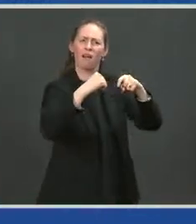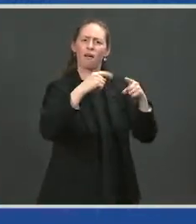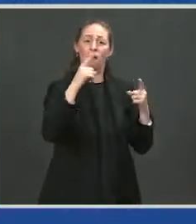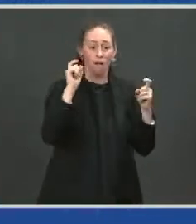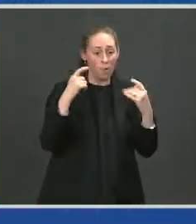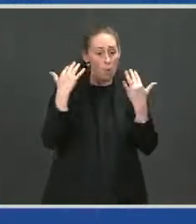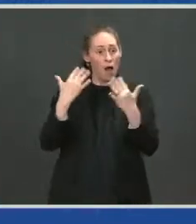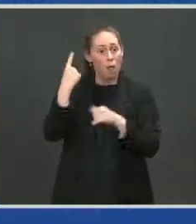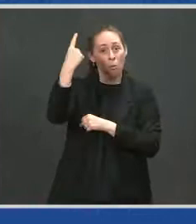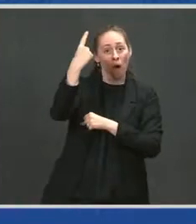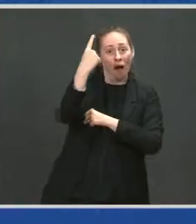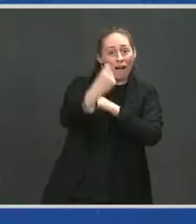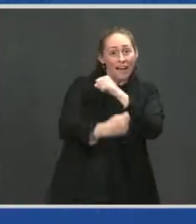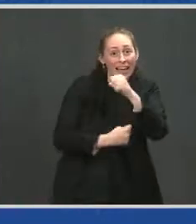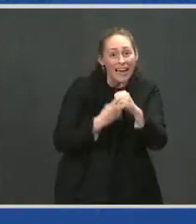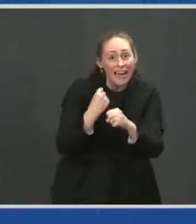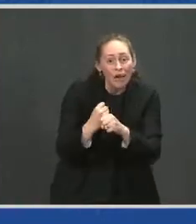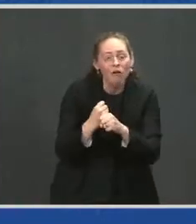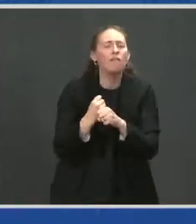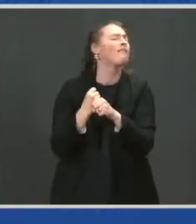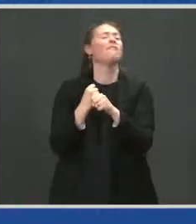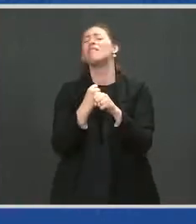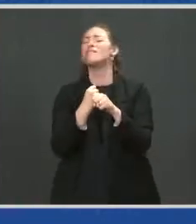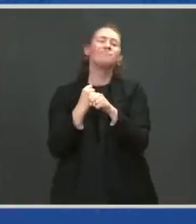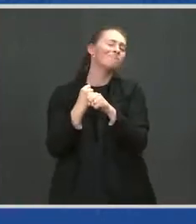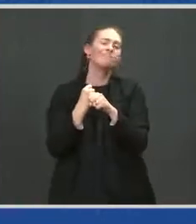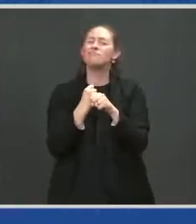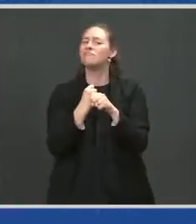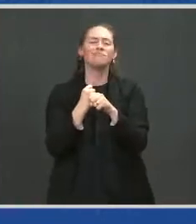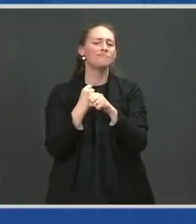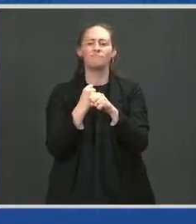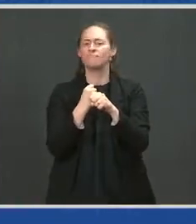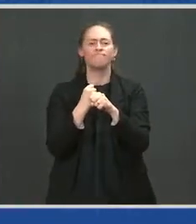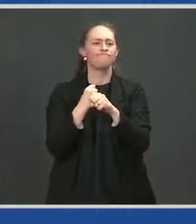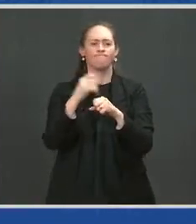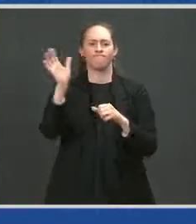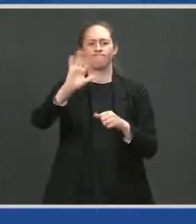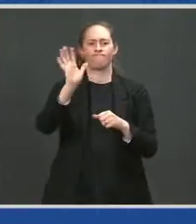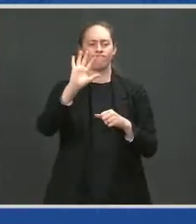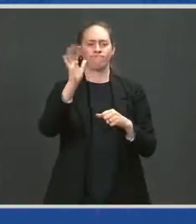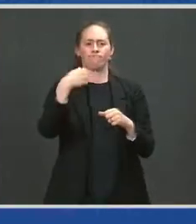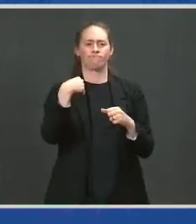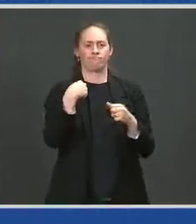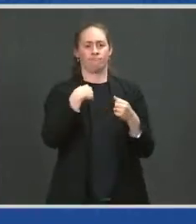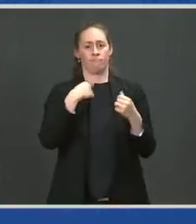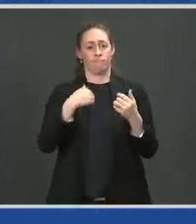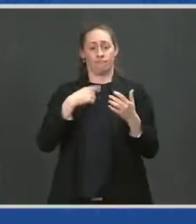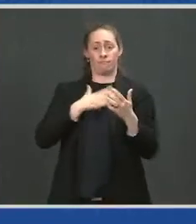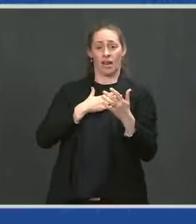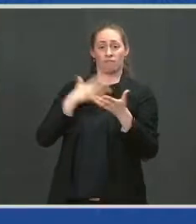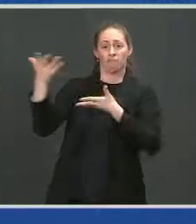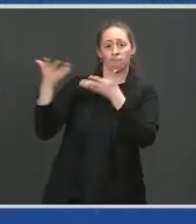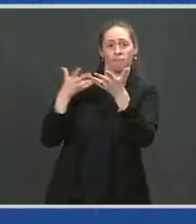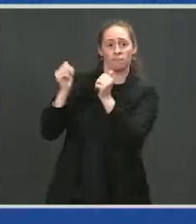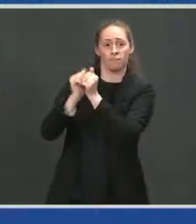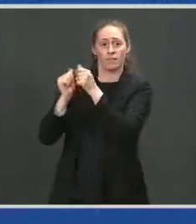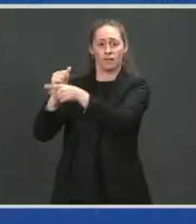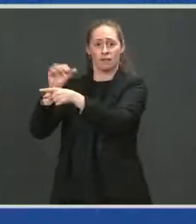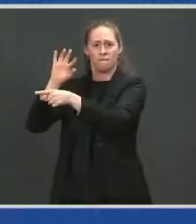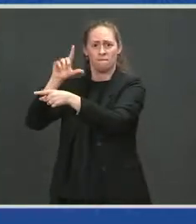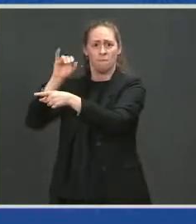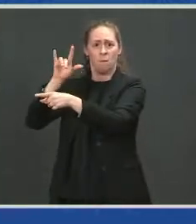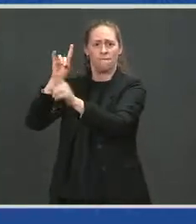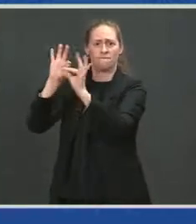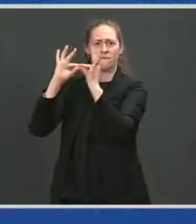done. In my conversations with the Floyd family, I spoke to them again today, I assured them we're going